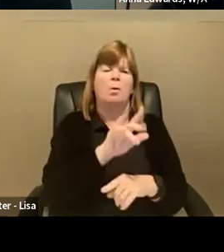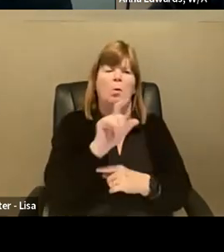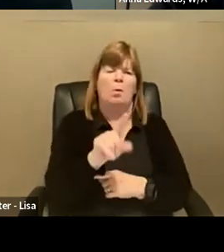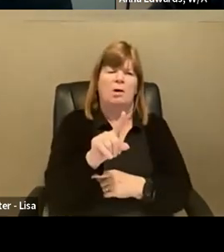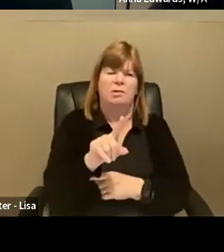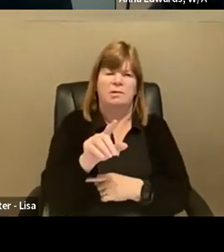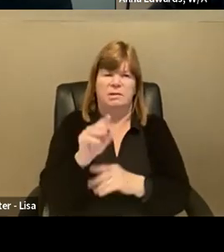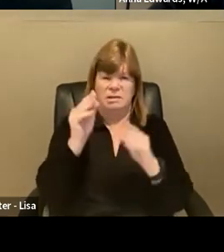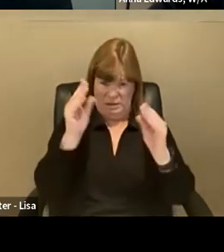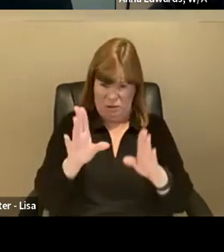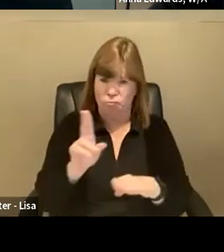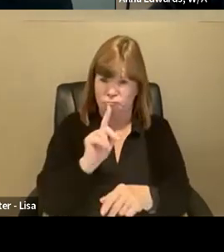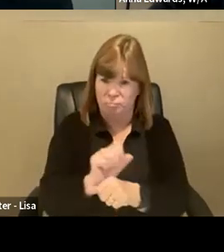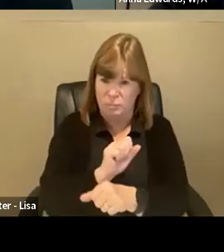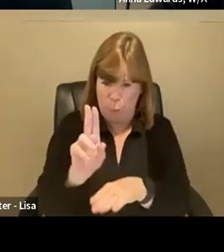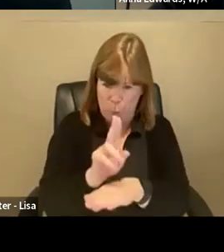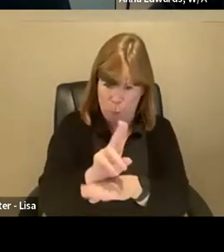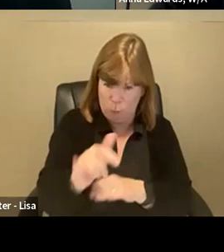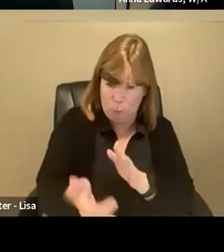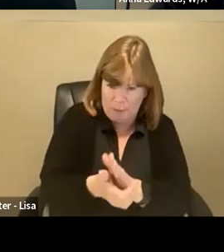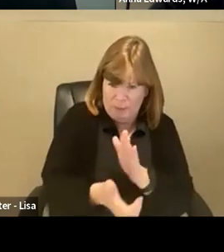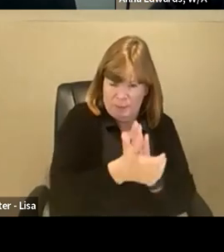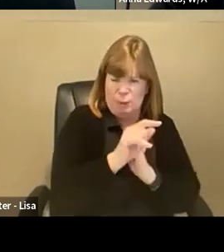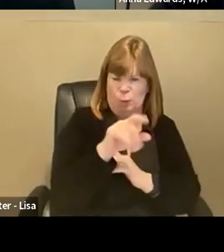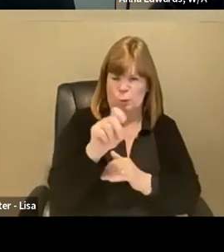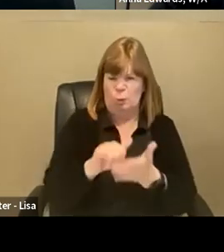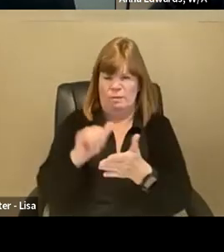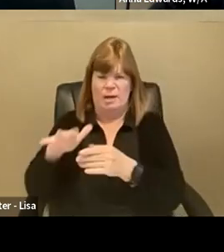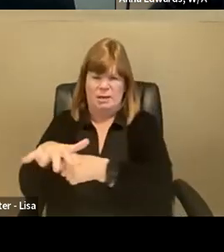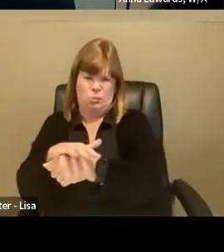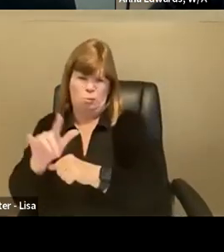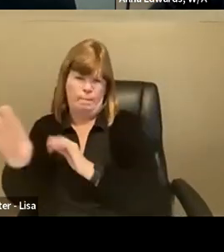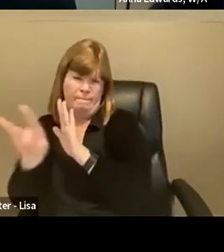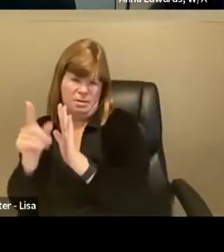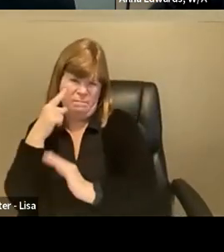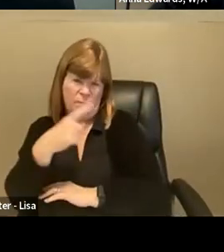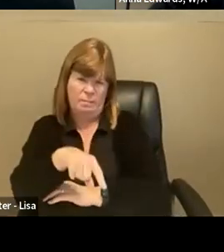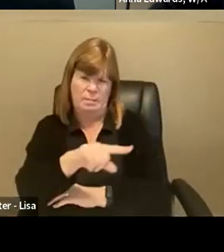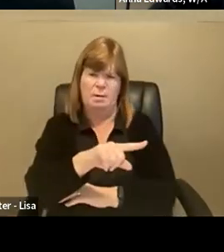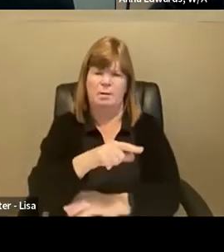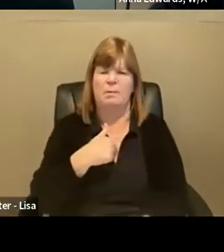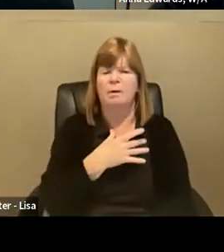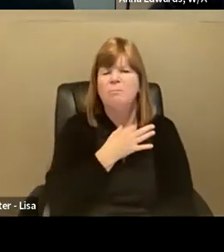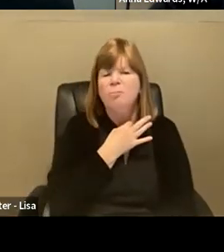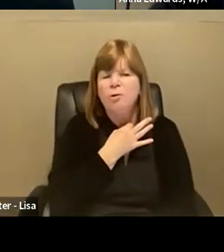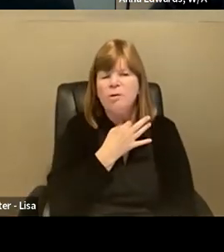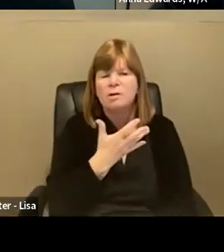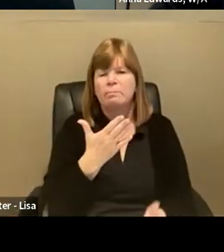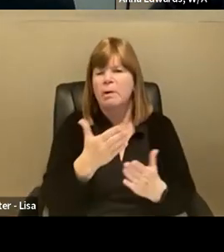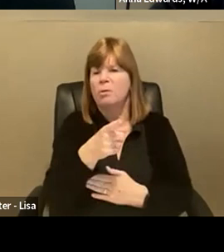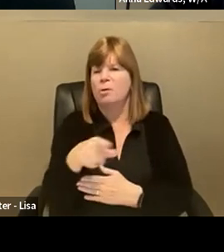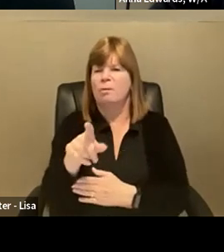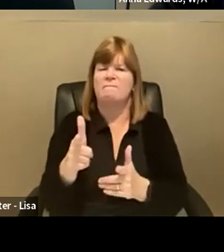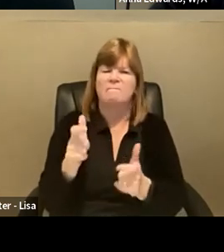are teachers using the supplemental tools that districts have chosen for them? And I would love for you guys maybe just to quickly